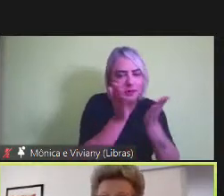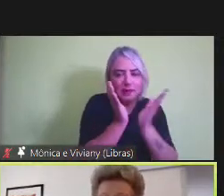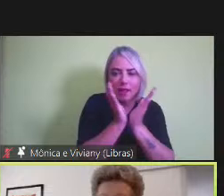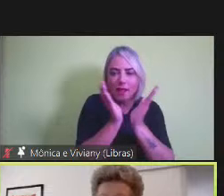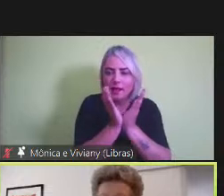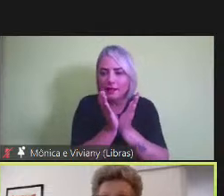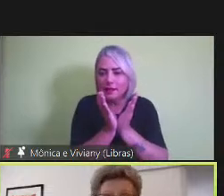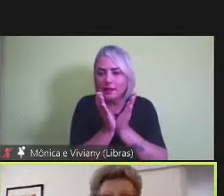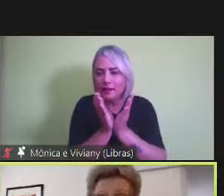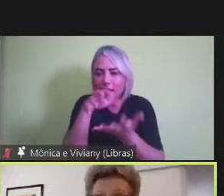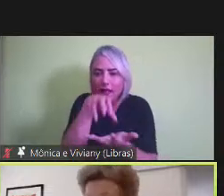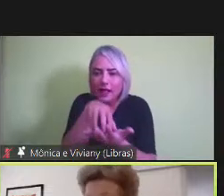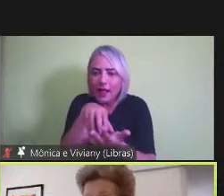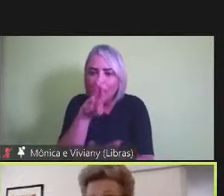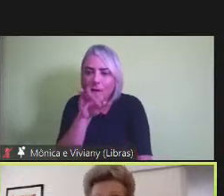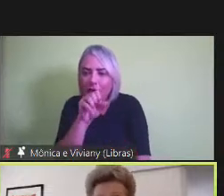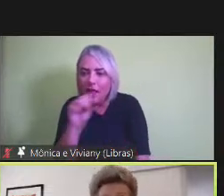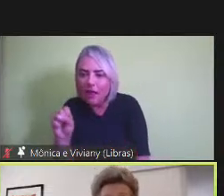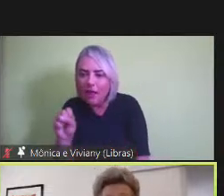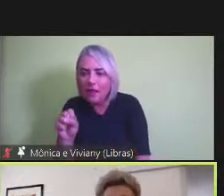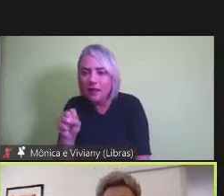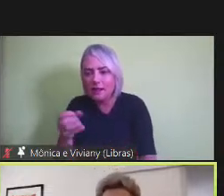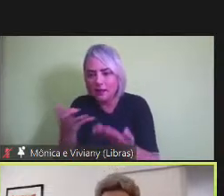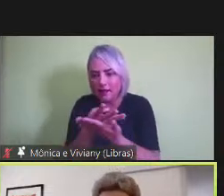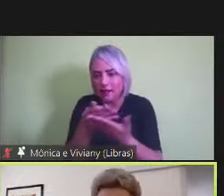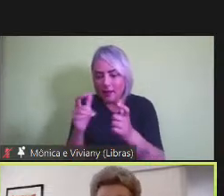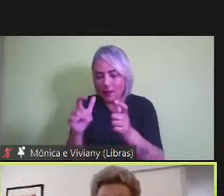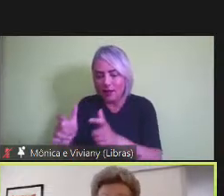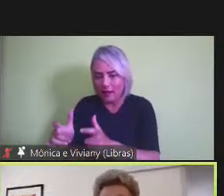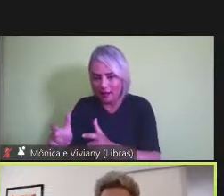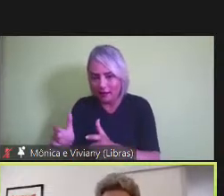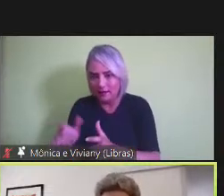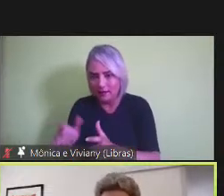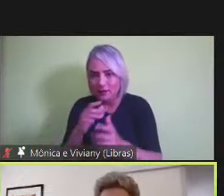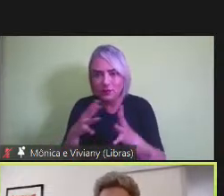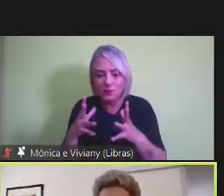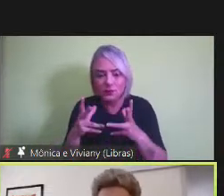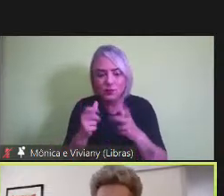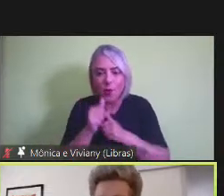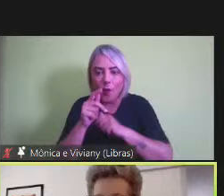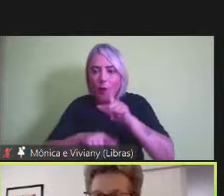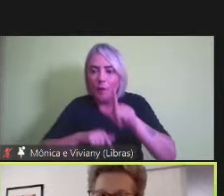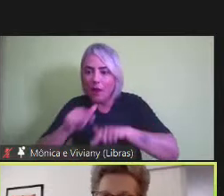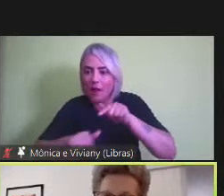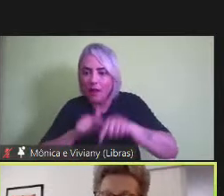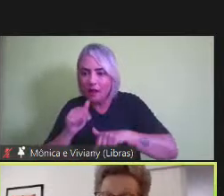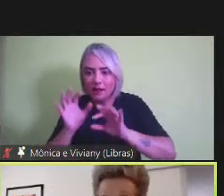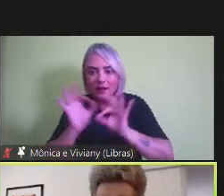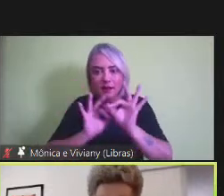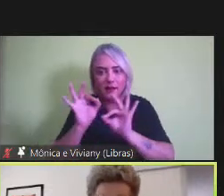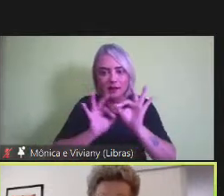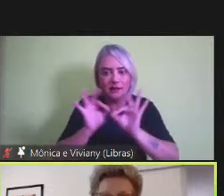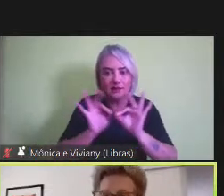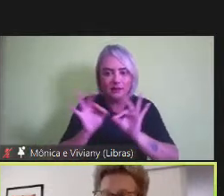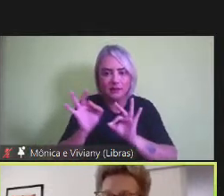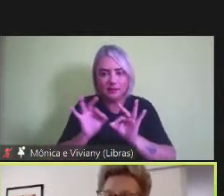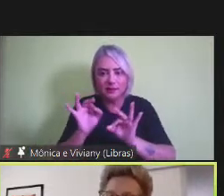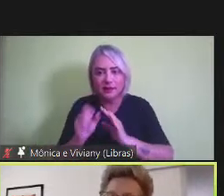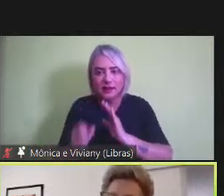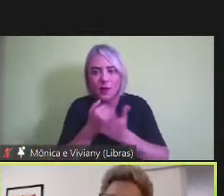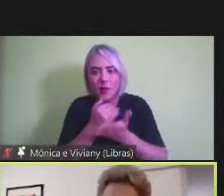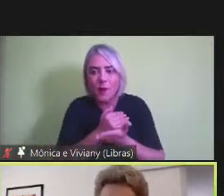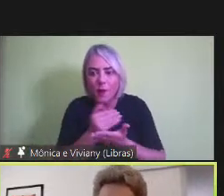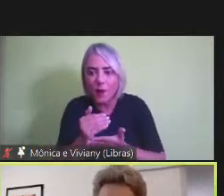is taken care by those people, which is taken care in that region. So all the planning, all the